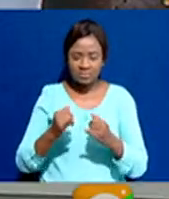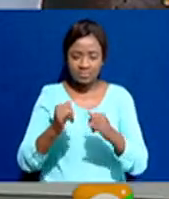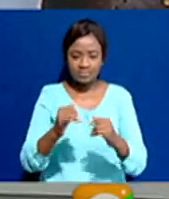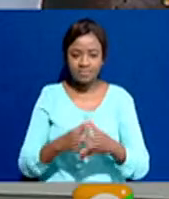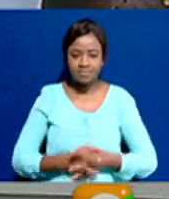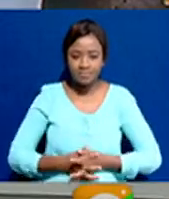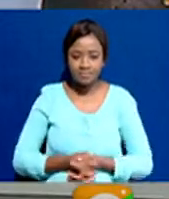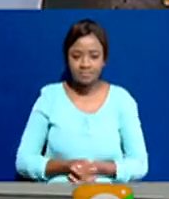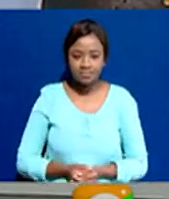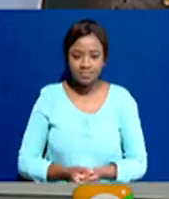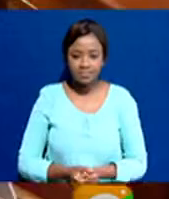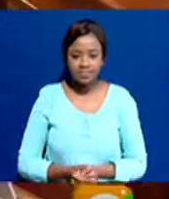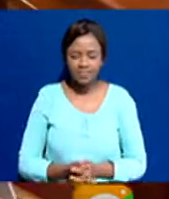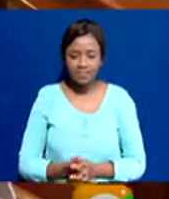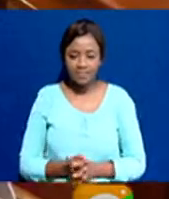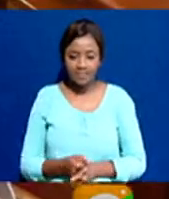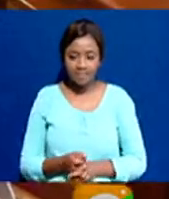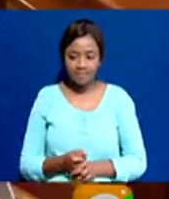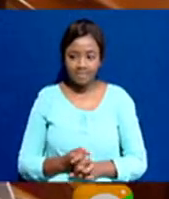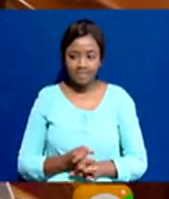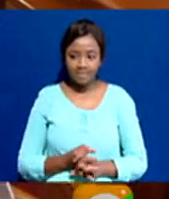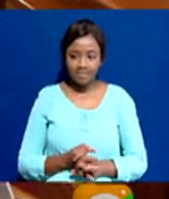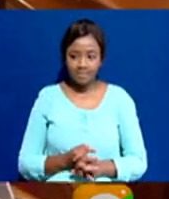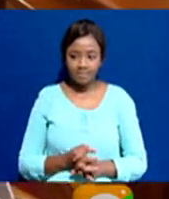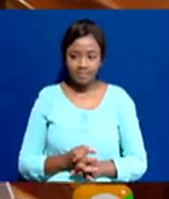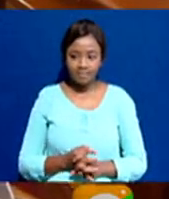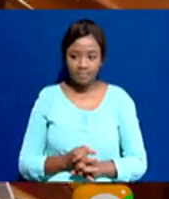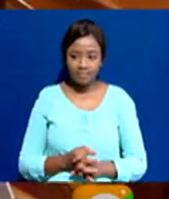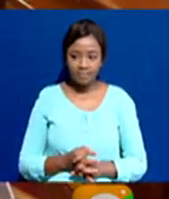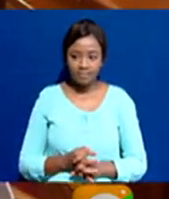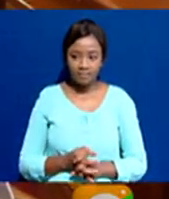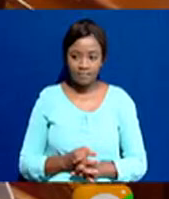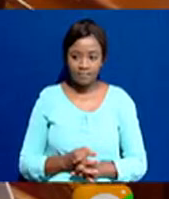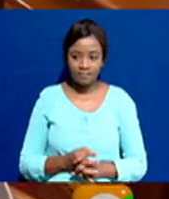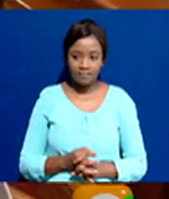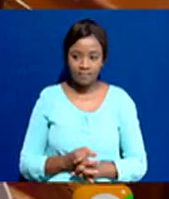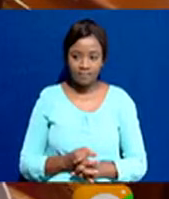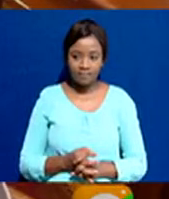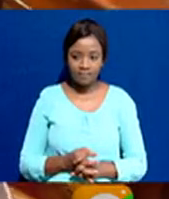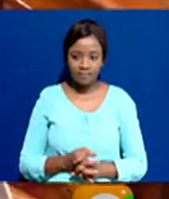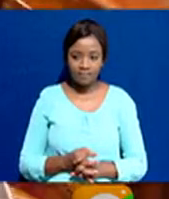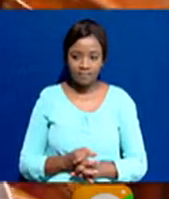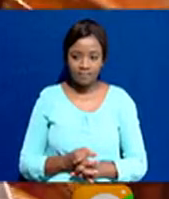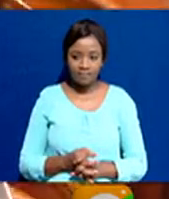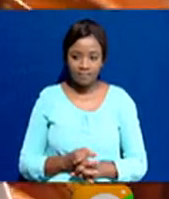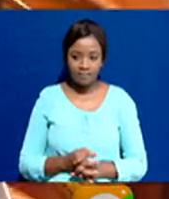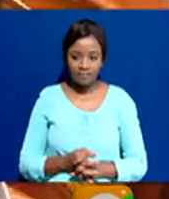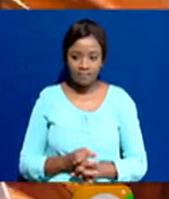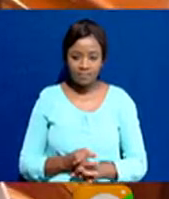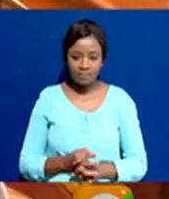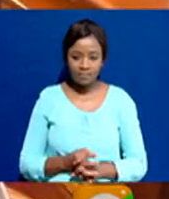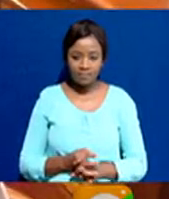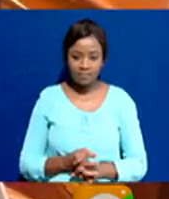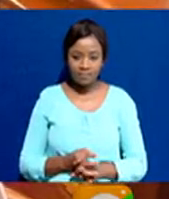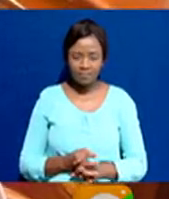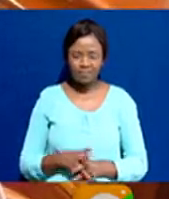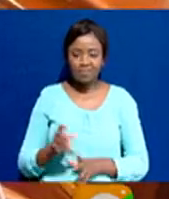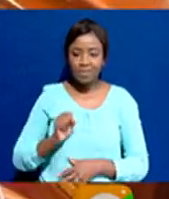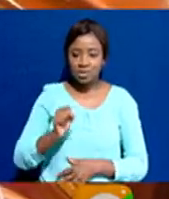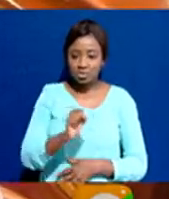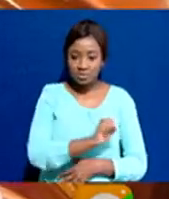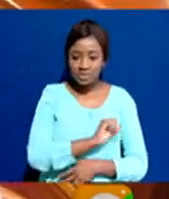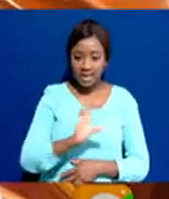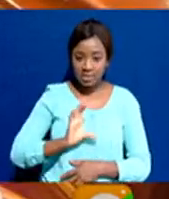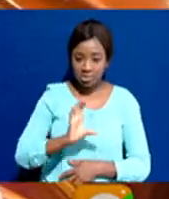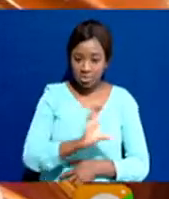grid. Highest rank in the company. The Senate Committee on Energy met officials